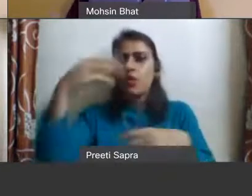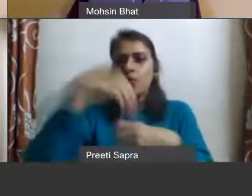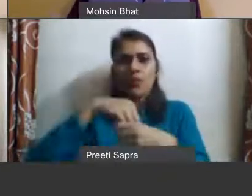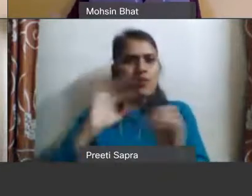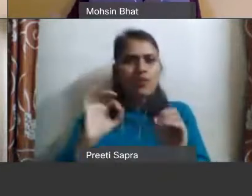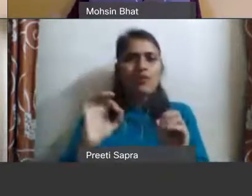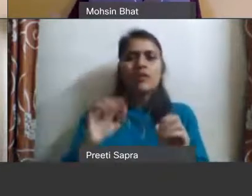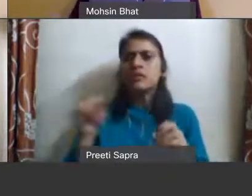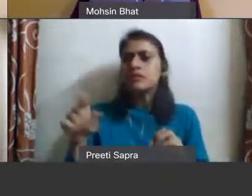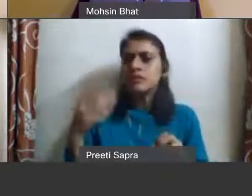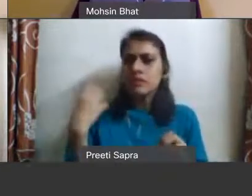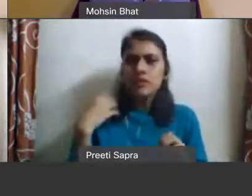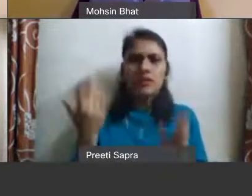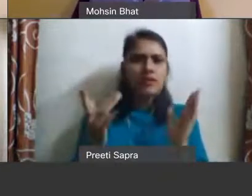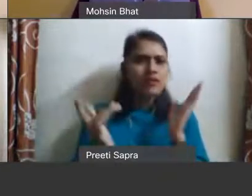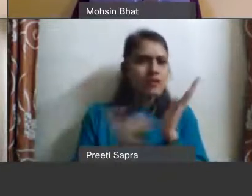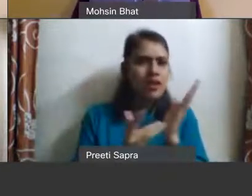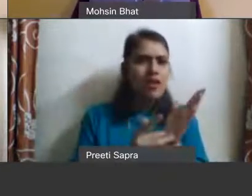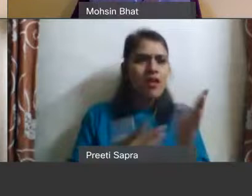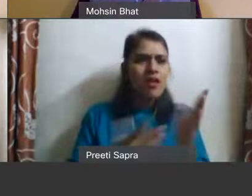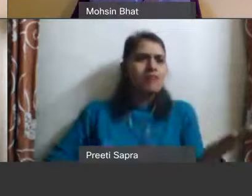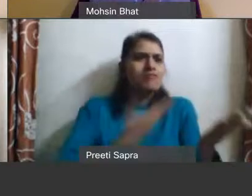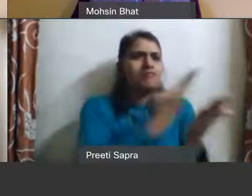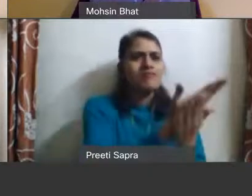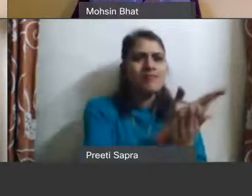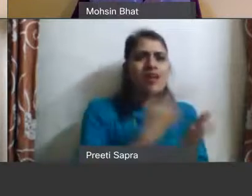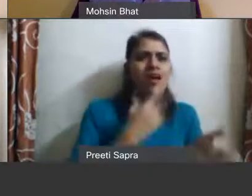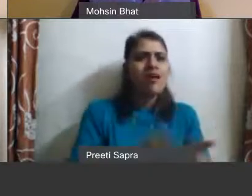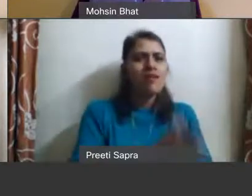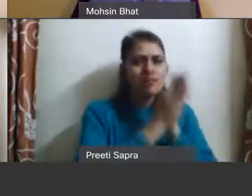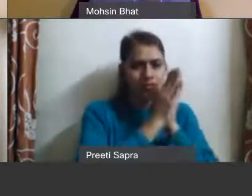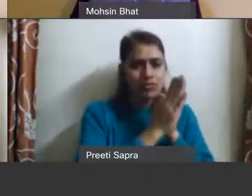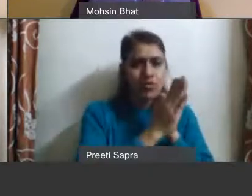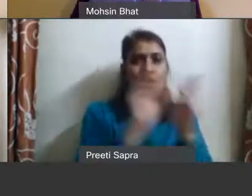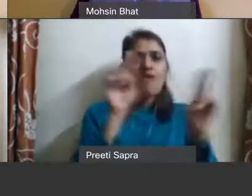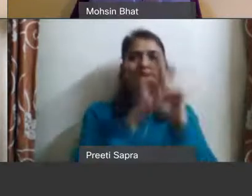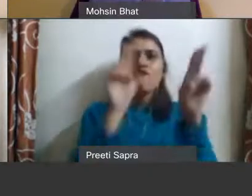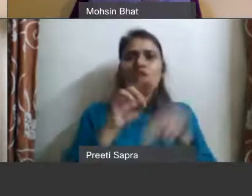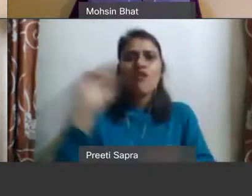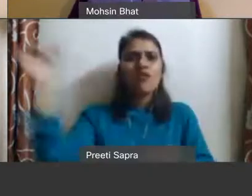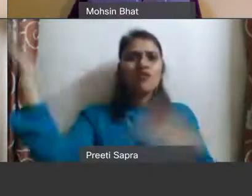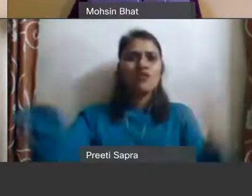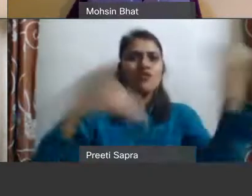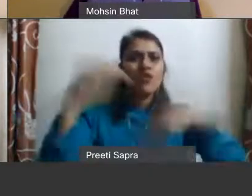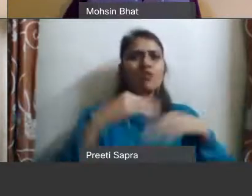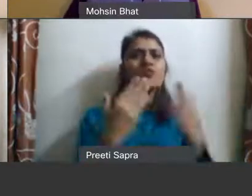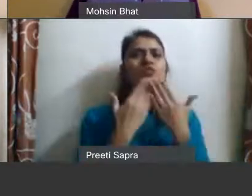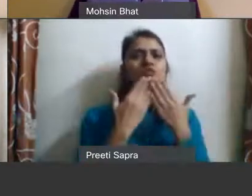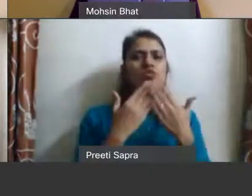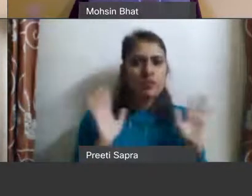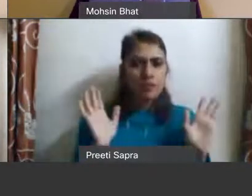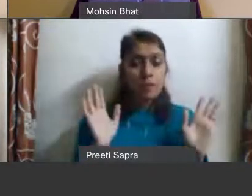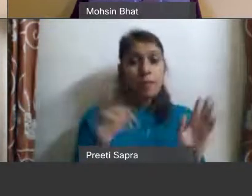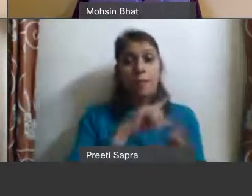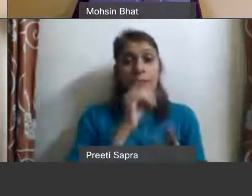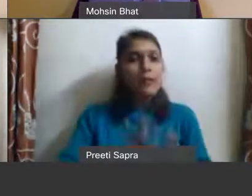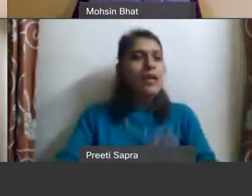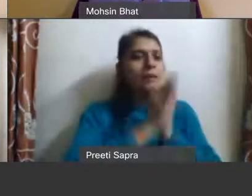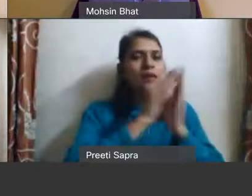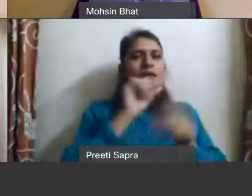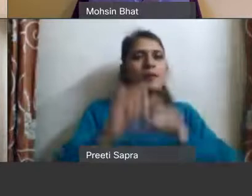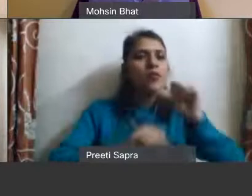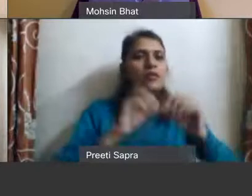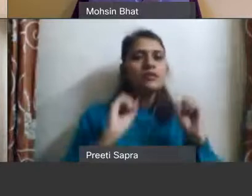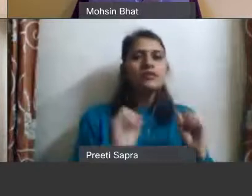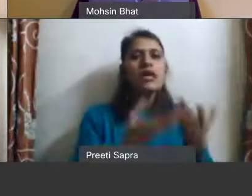do technically have the right to appeal to foreigners' tribunals. But we do not know when that appeal process will start.